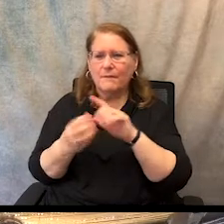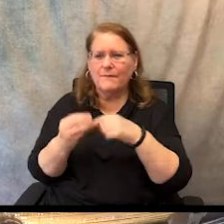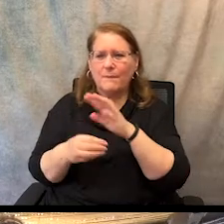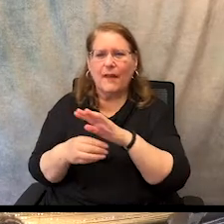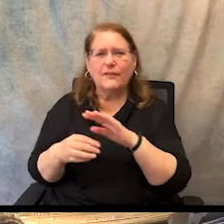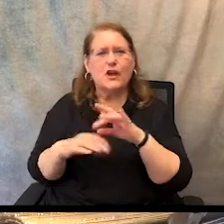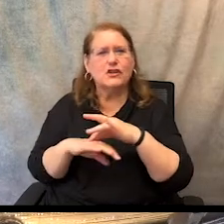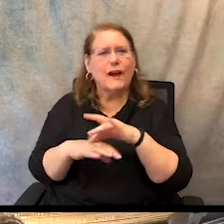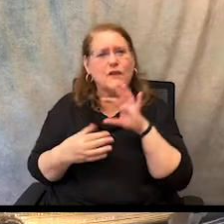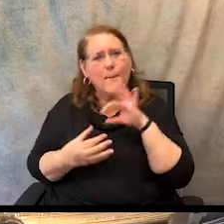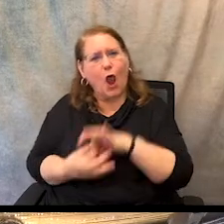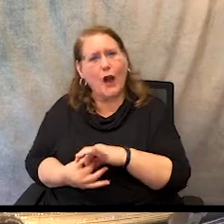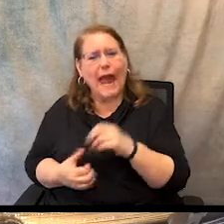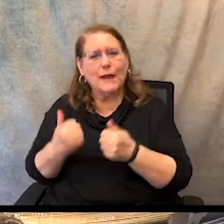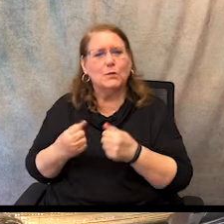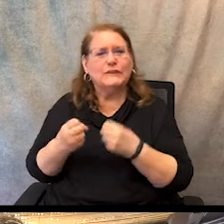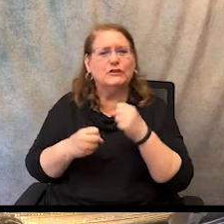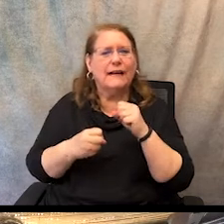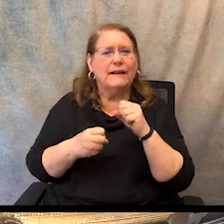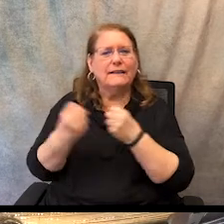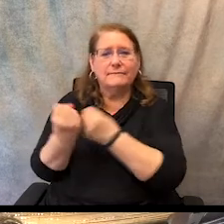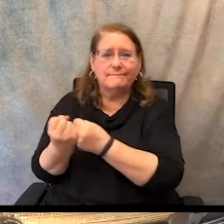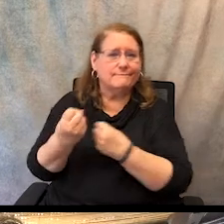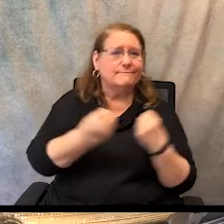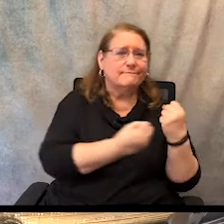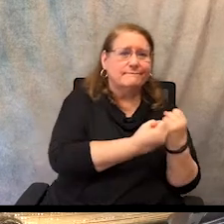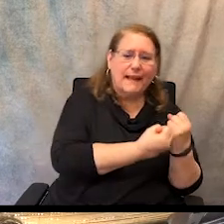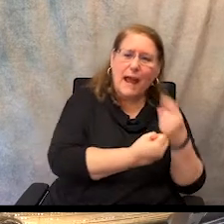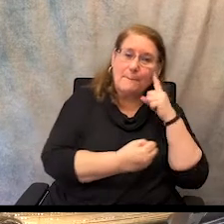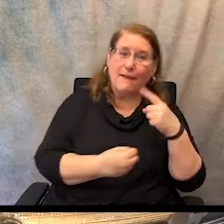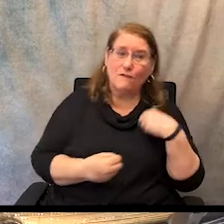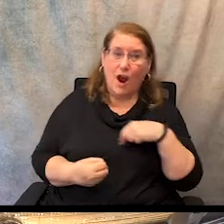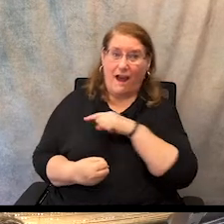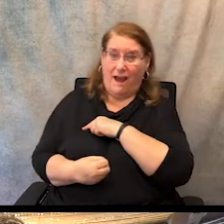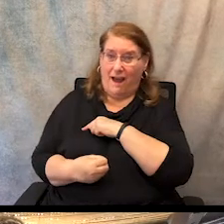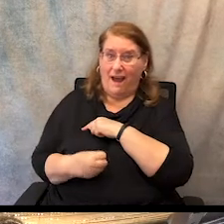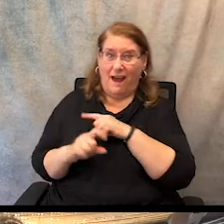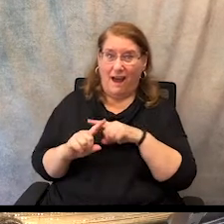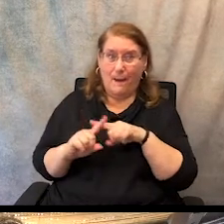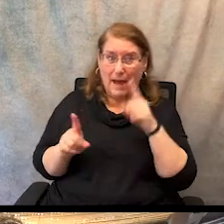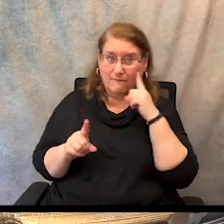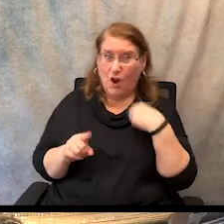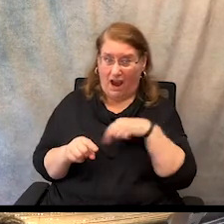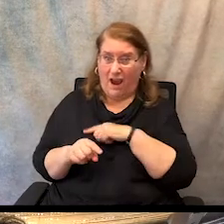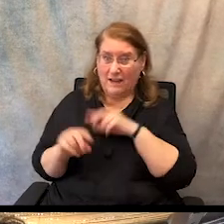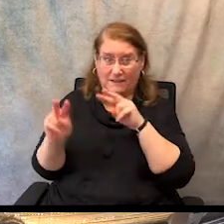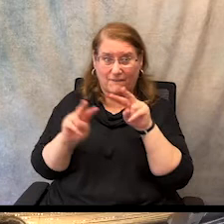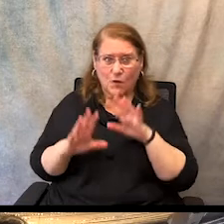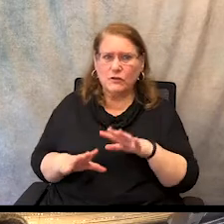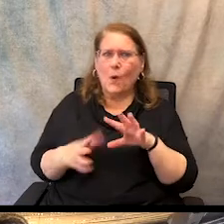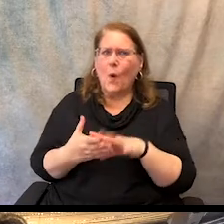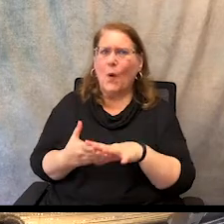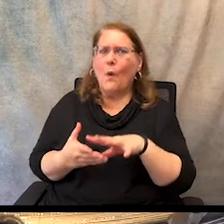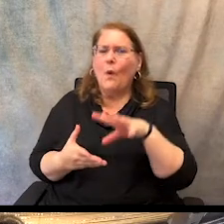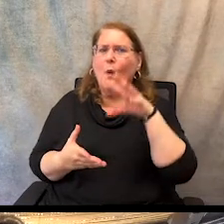and which side they should be on. But for us viewers, I think it's really instructive, right?